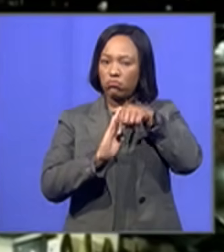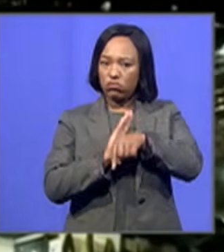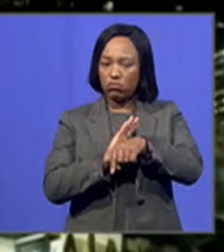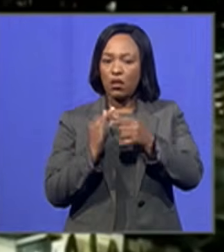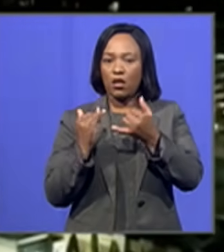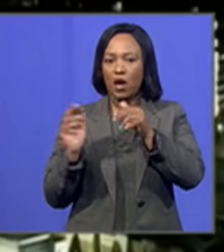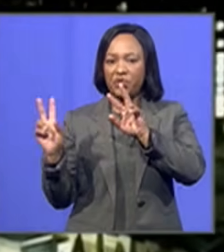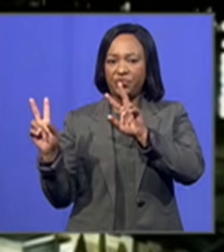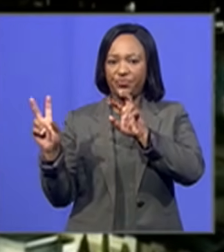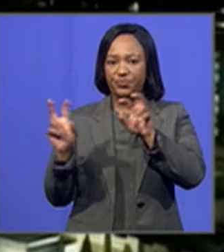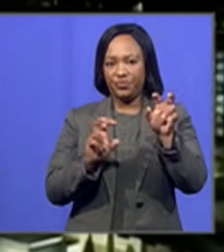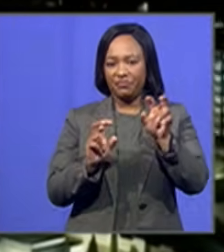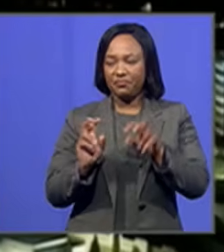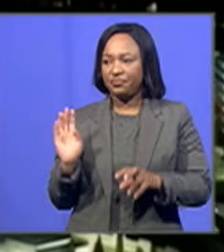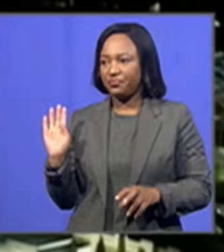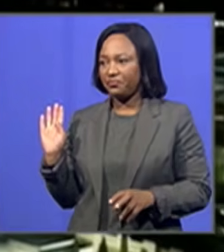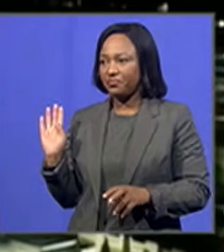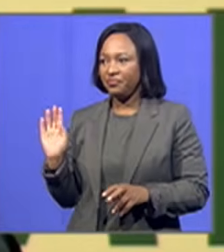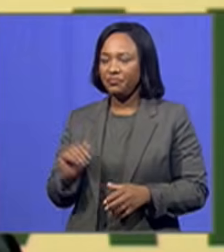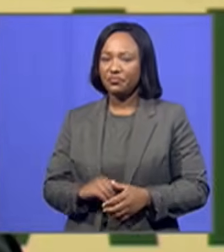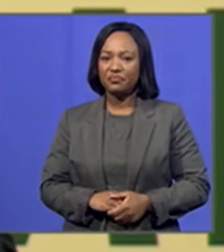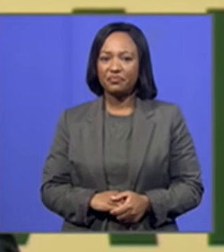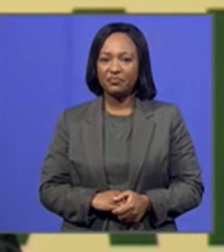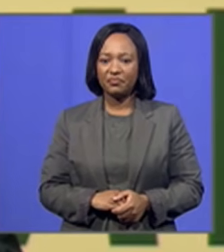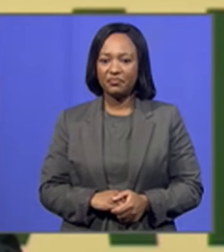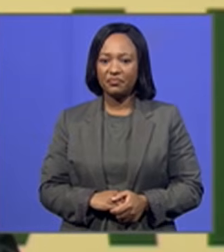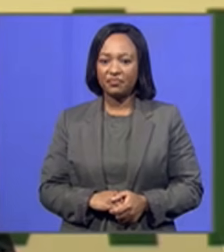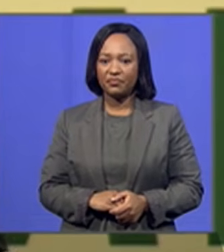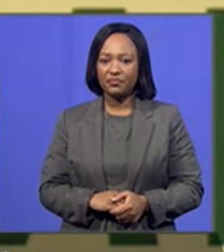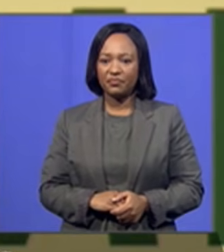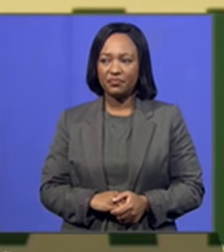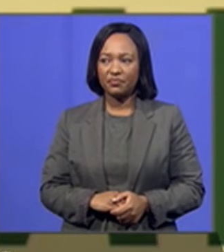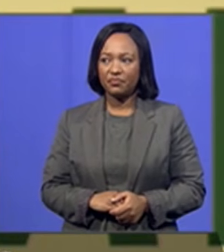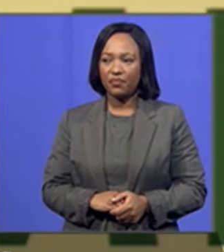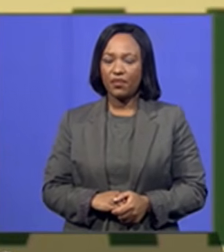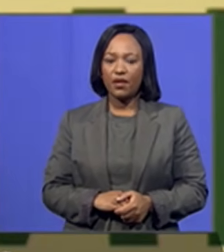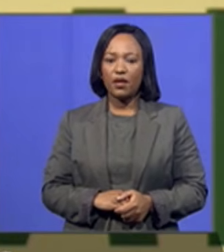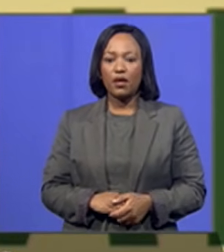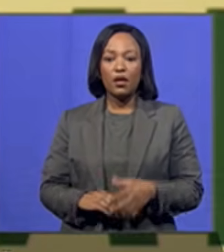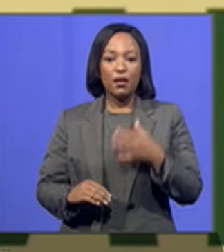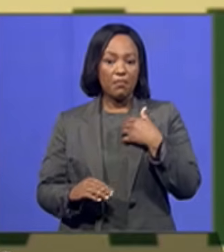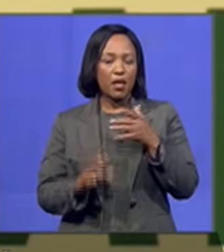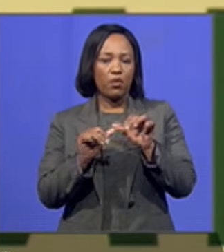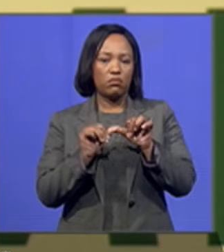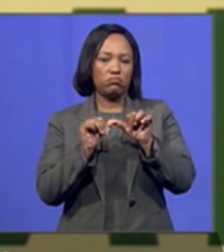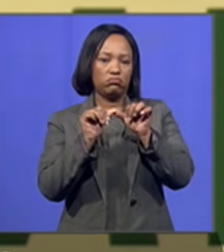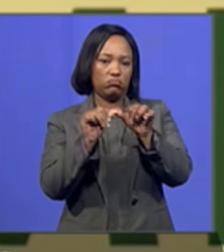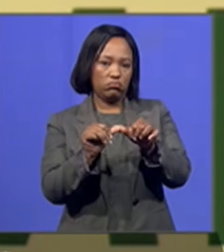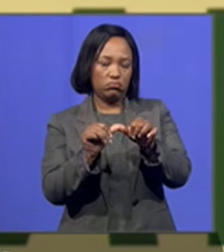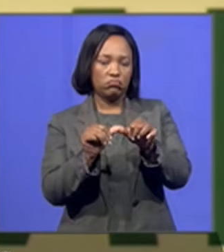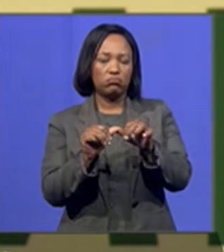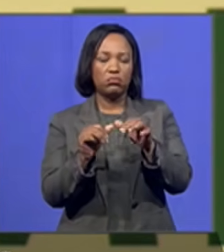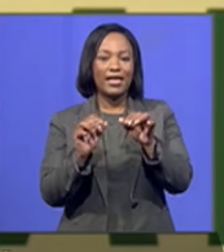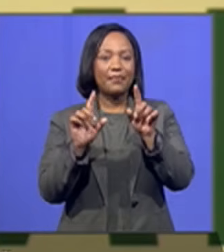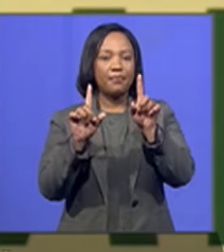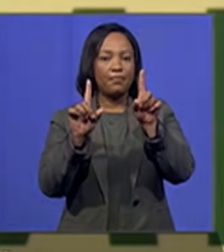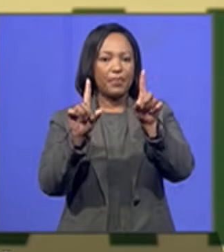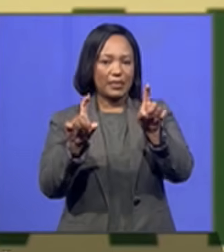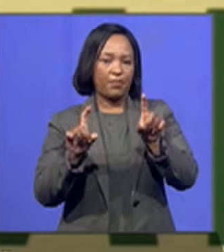botlalo ha re lekoletse itlhommeng pele. I will continue to uphold the principles